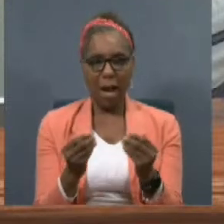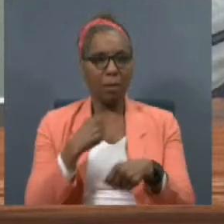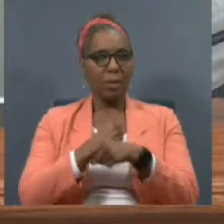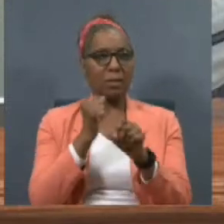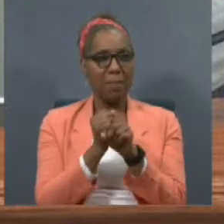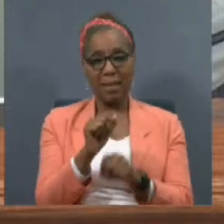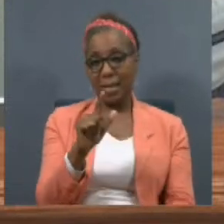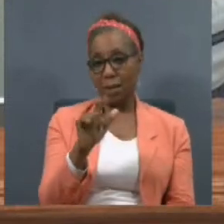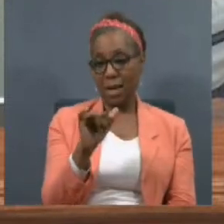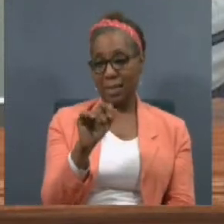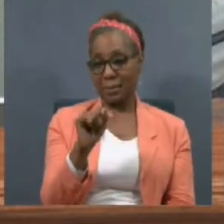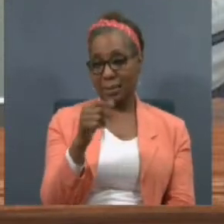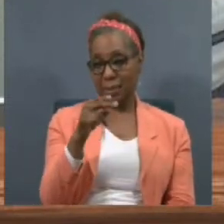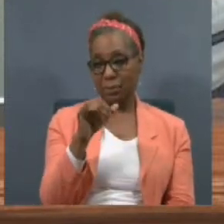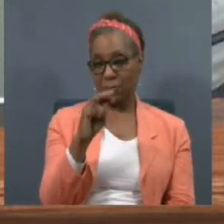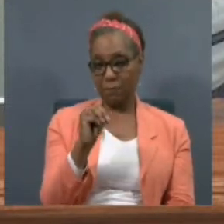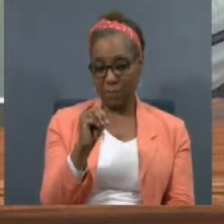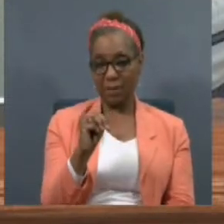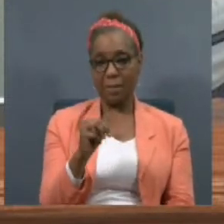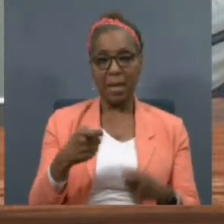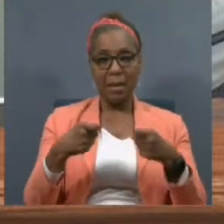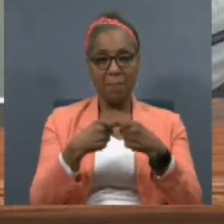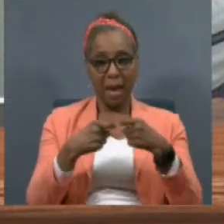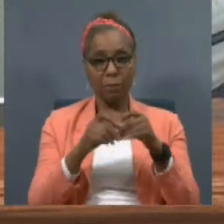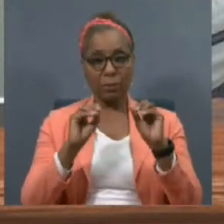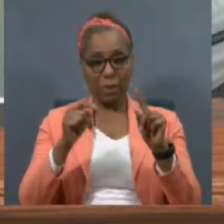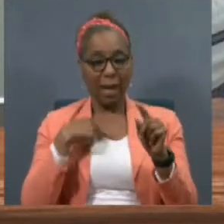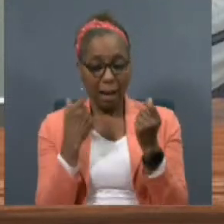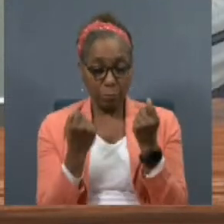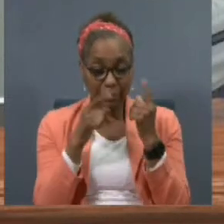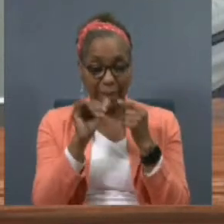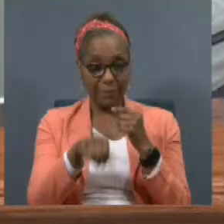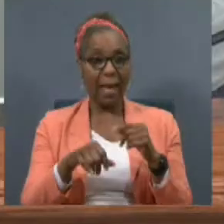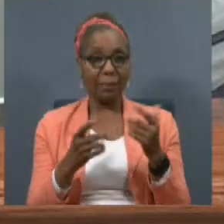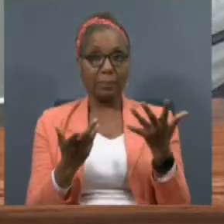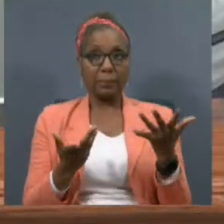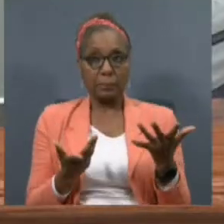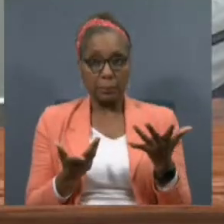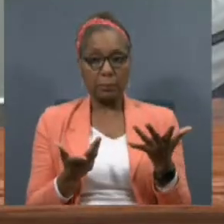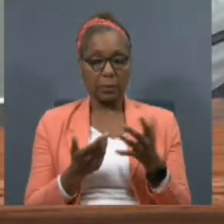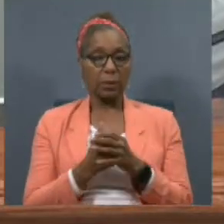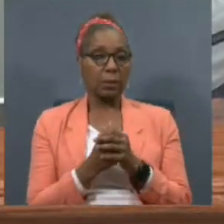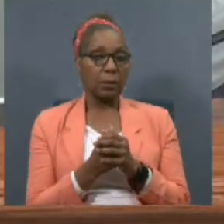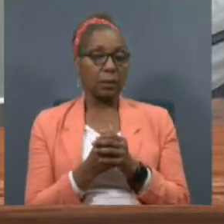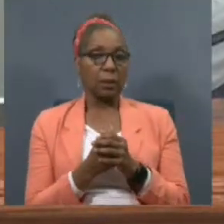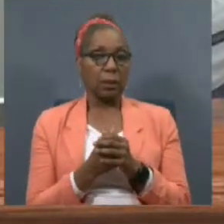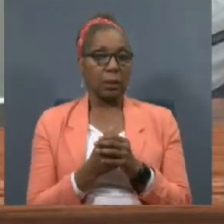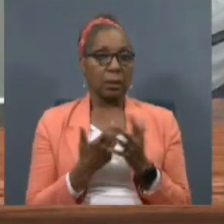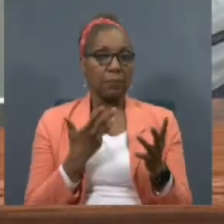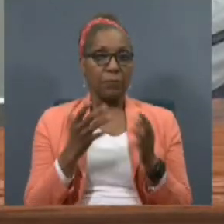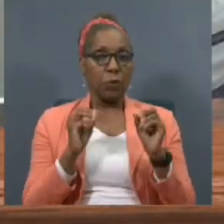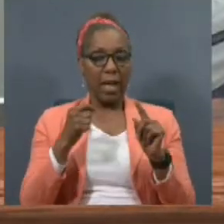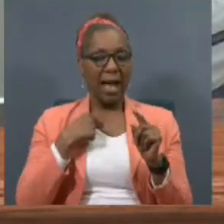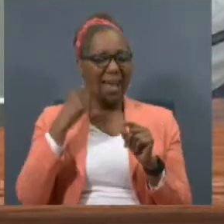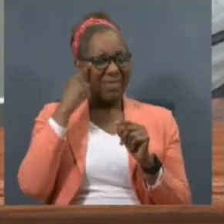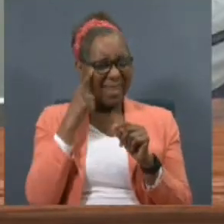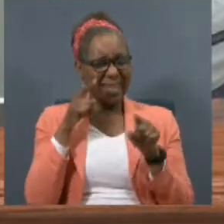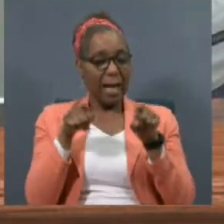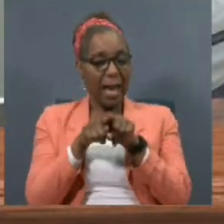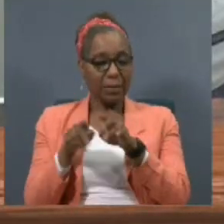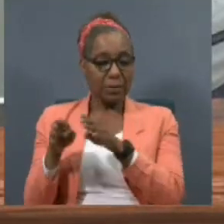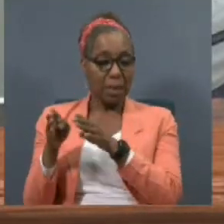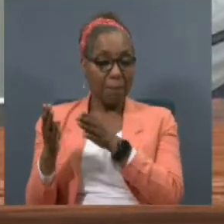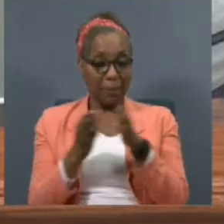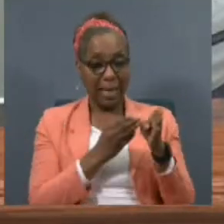make lithium batteries. So I get that. It's, I think as a planning